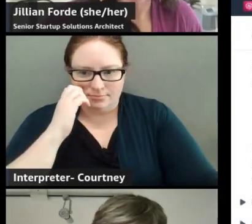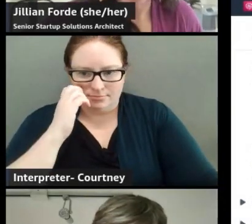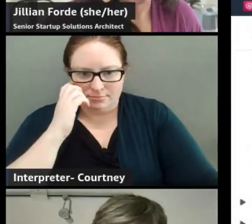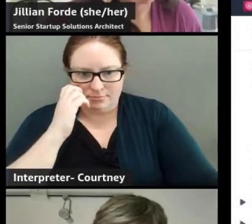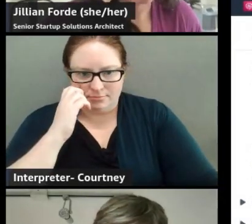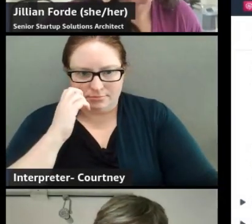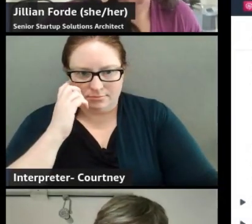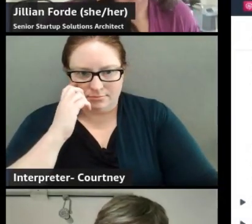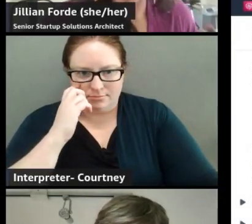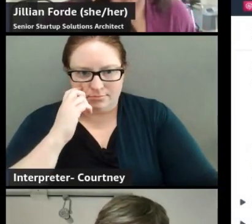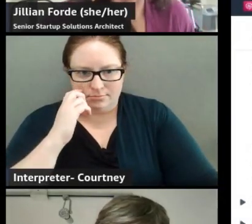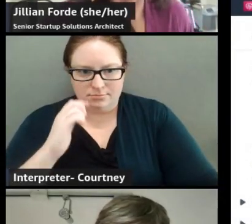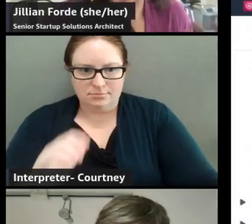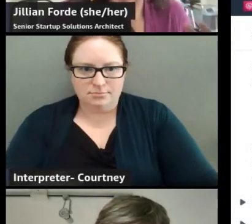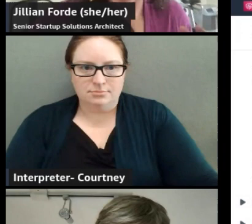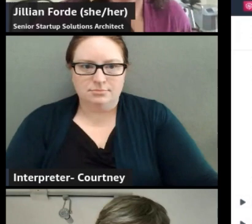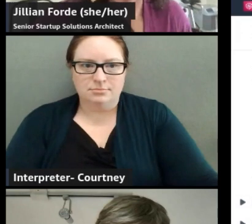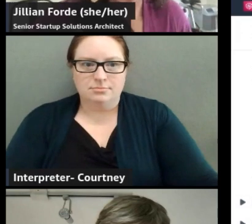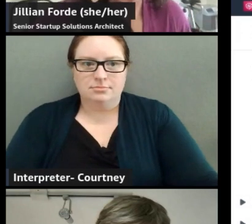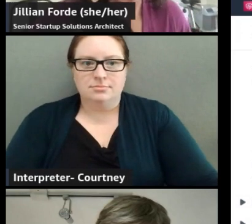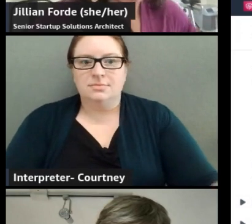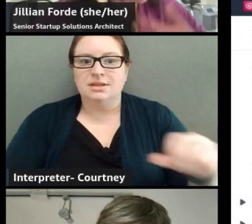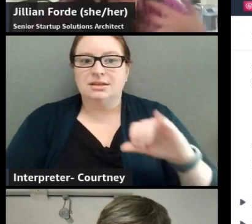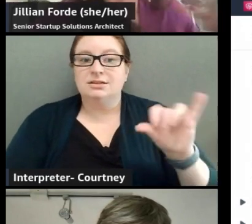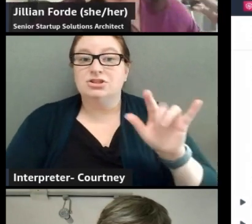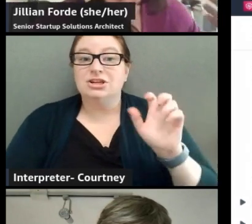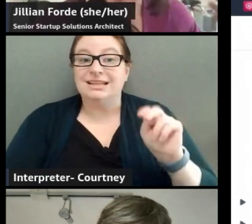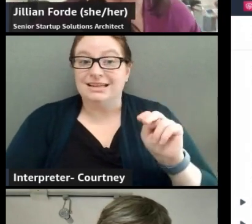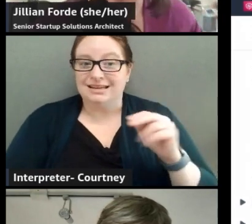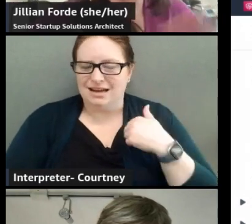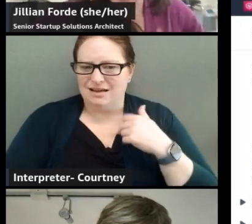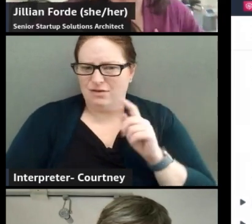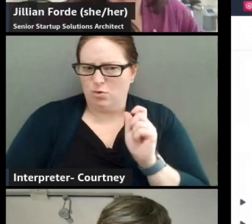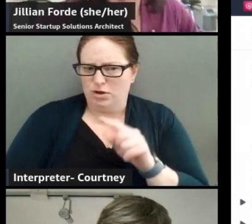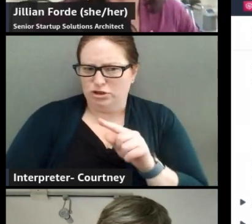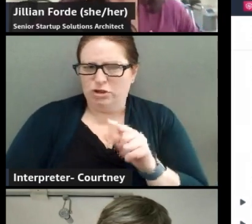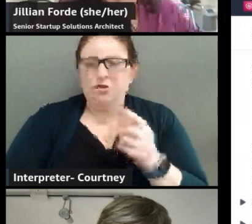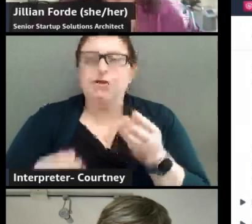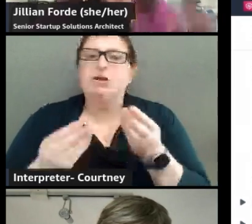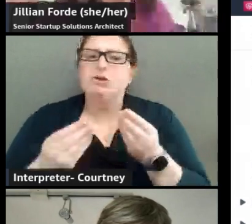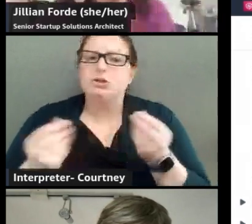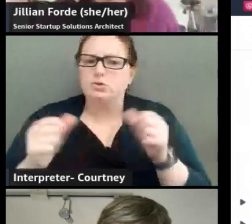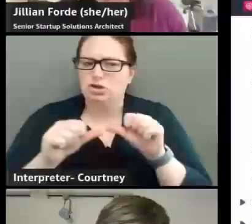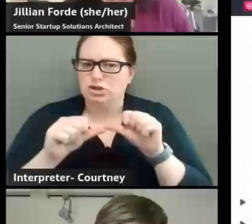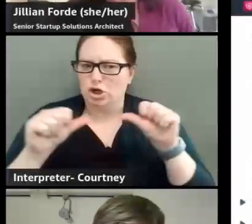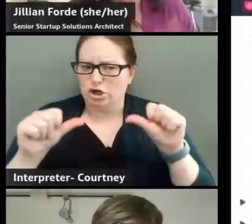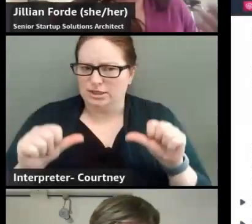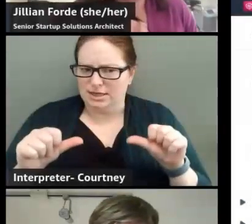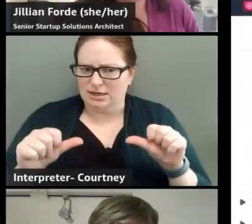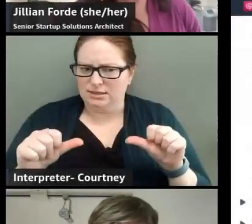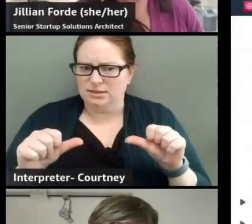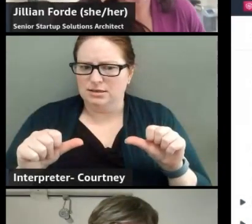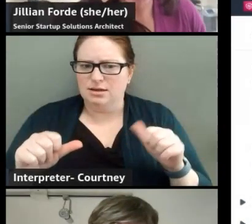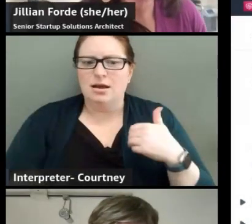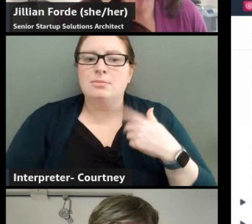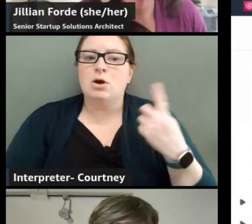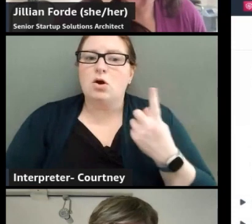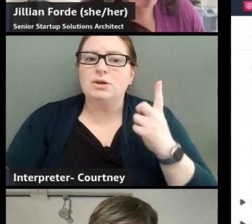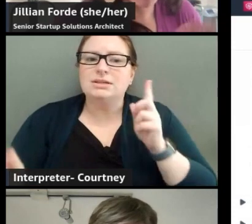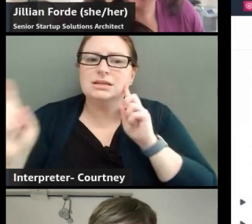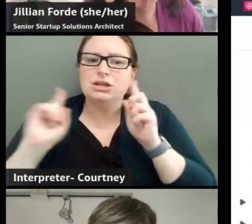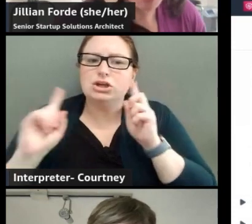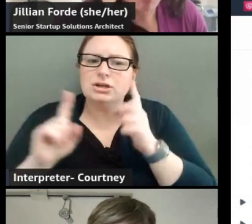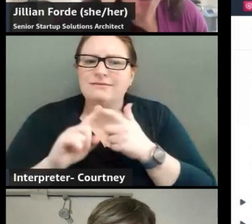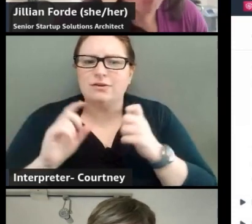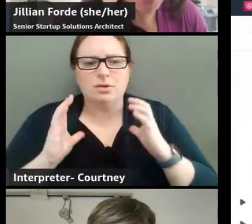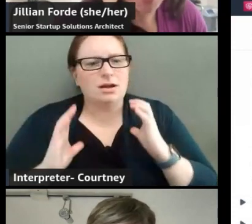So yeah, I've got a question. Solutions architect, so I am always hearing from customers about